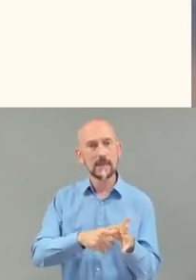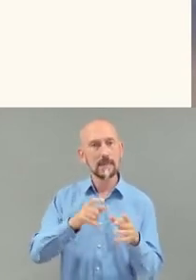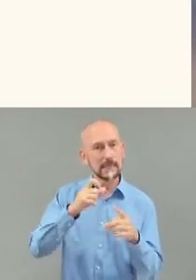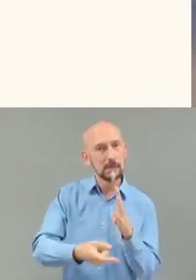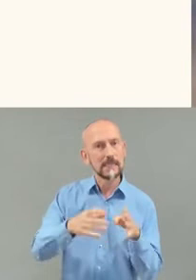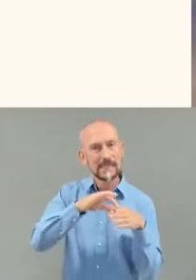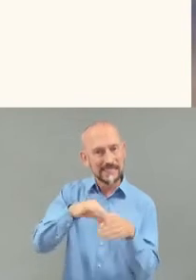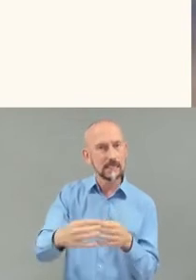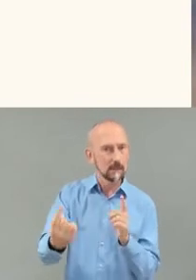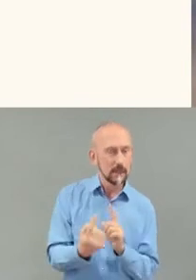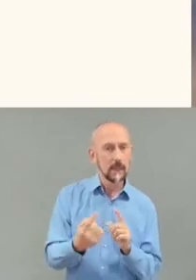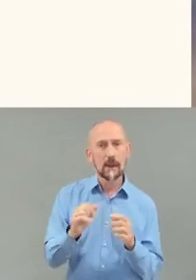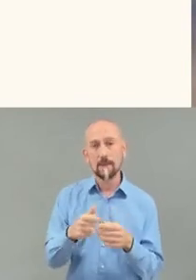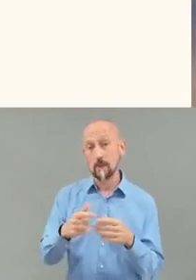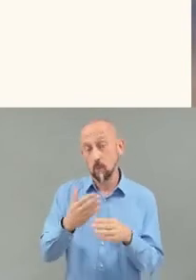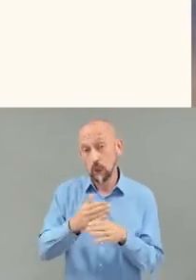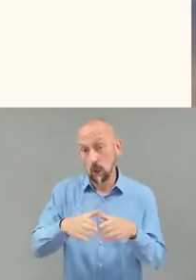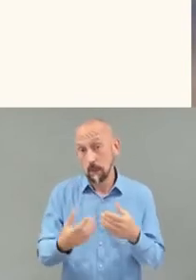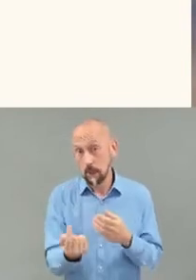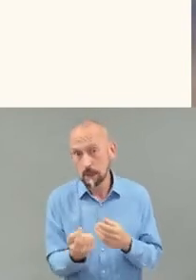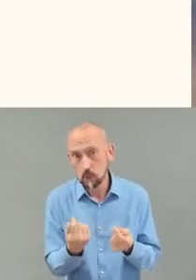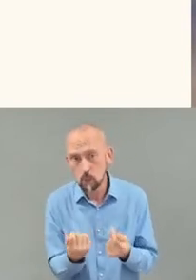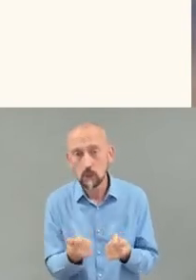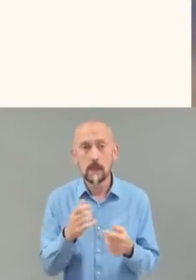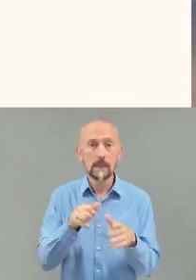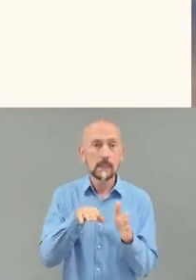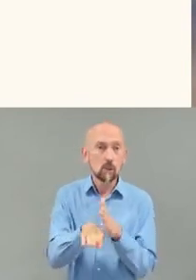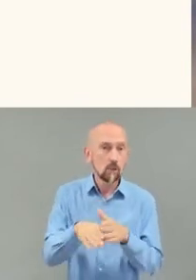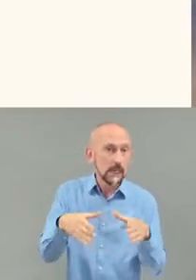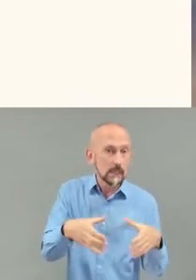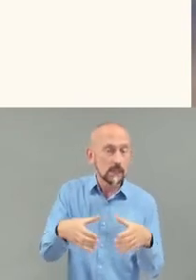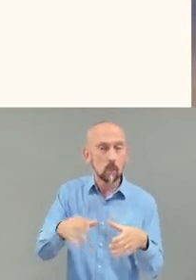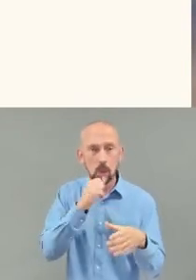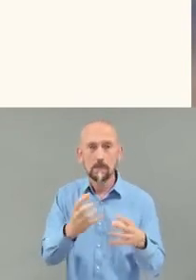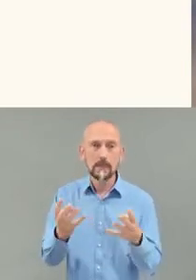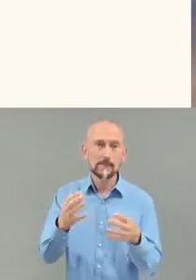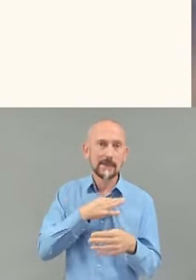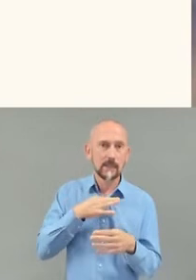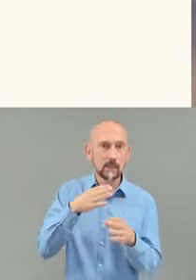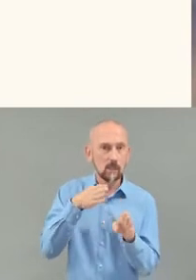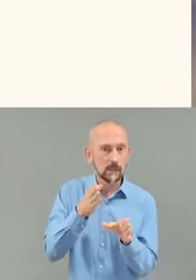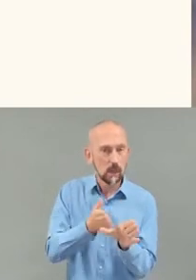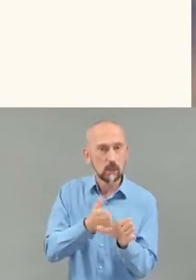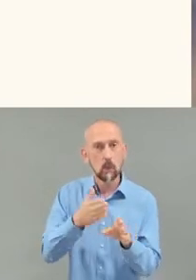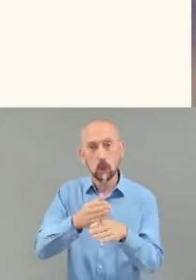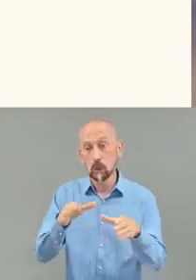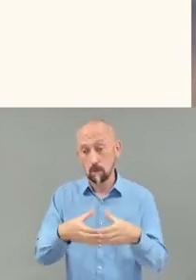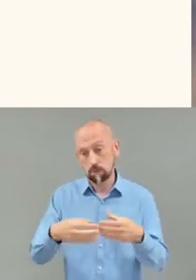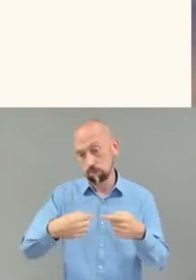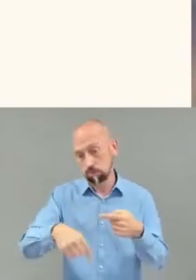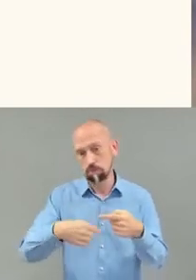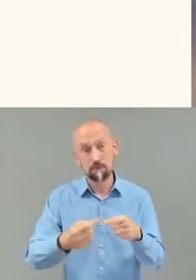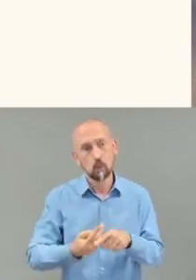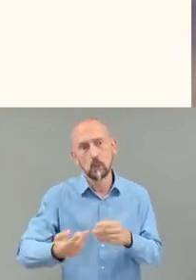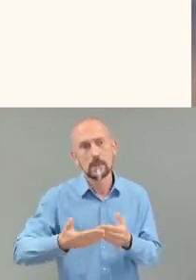Supervisors workshop and a group of trainers in clinical psychology workshop over the next couple of weeks, and where we're